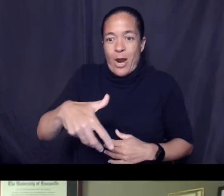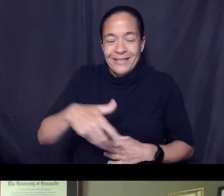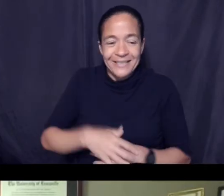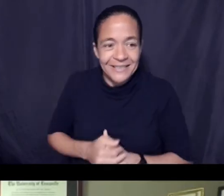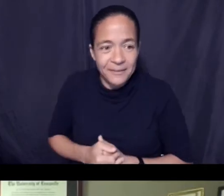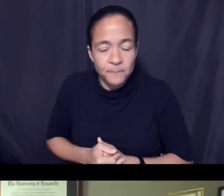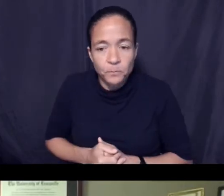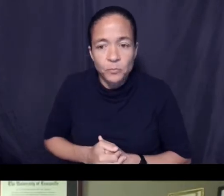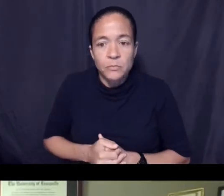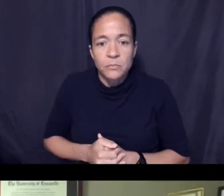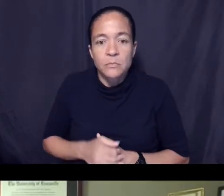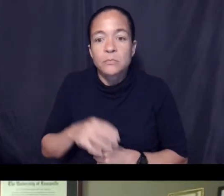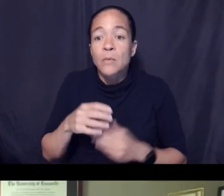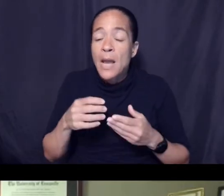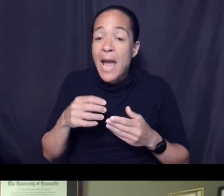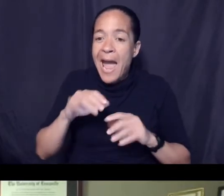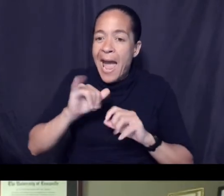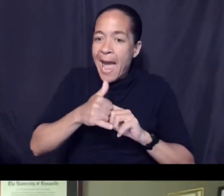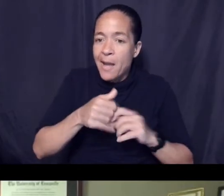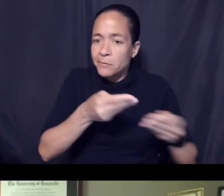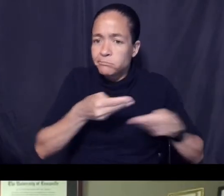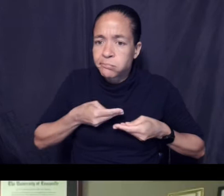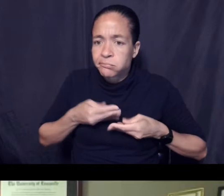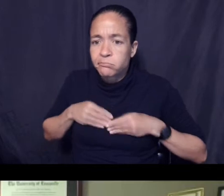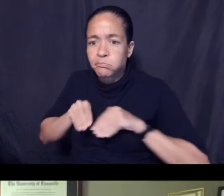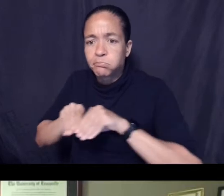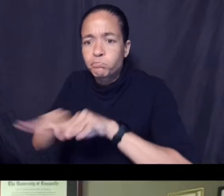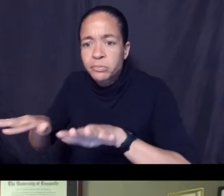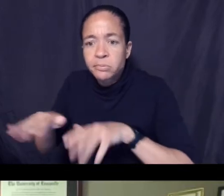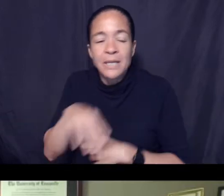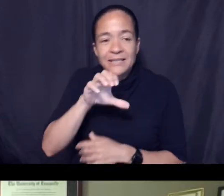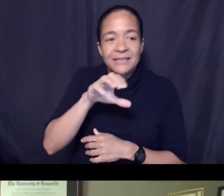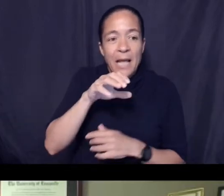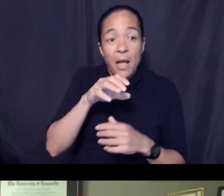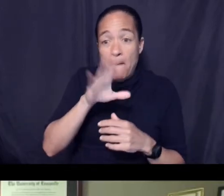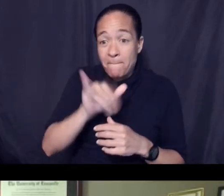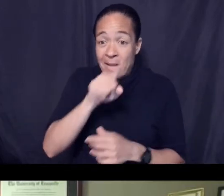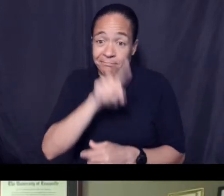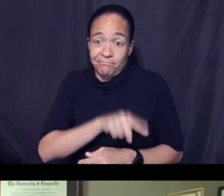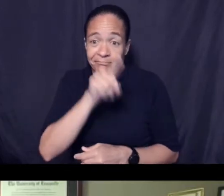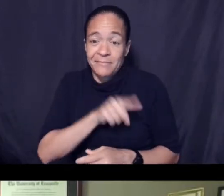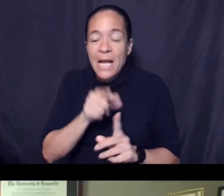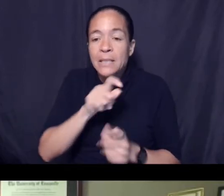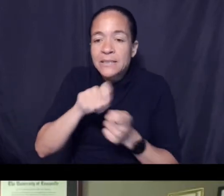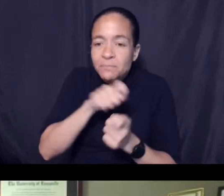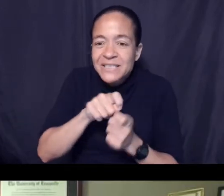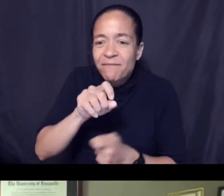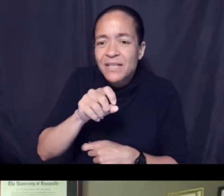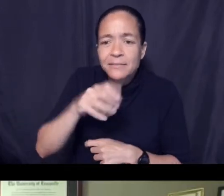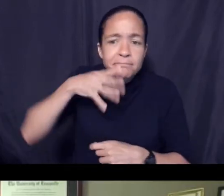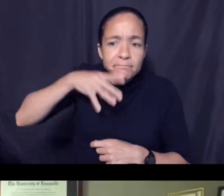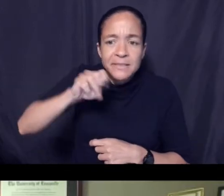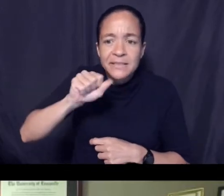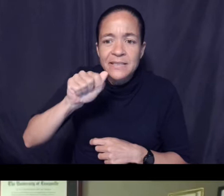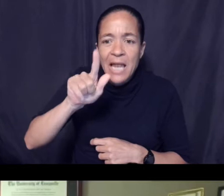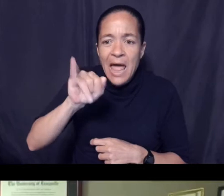CMV can be transmitted by these body fluids, particularly saliva and urine, and that's why young children are particularly a